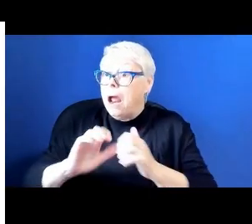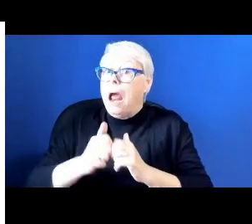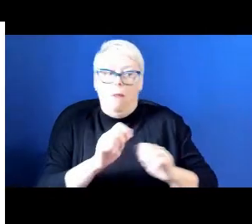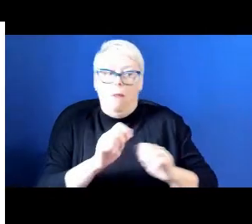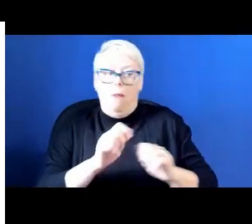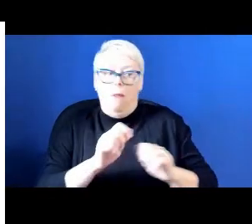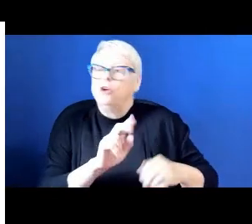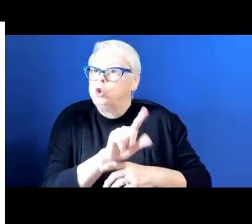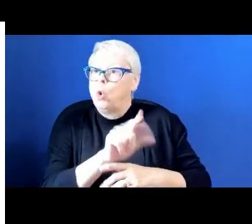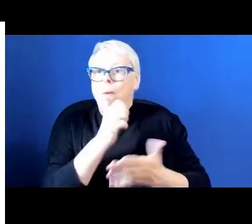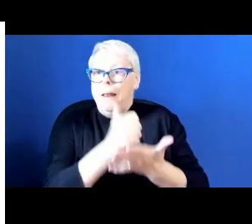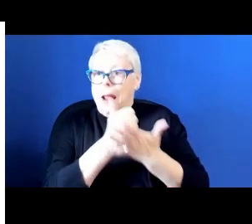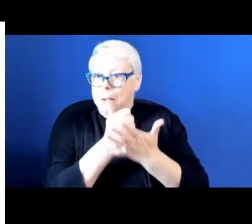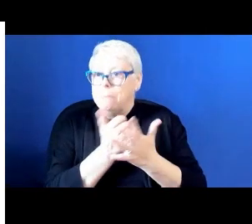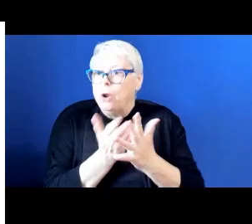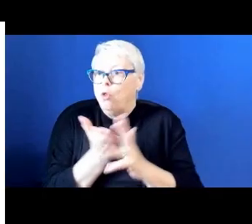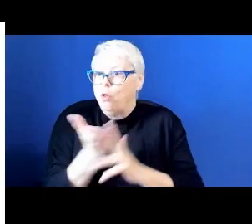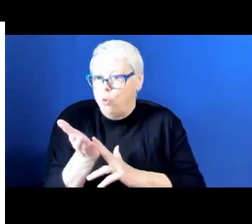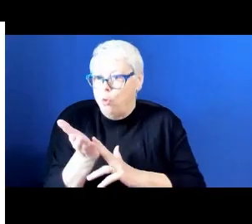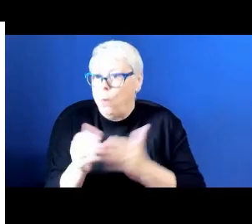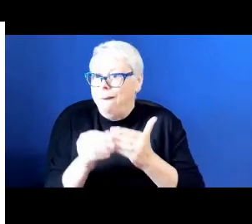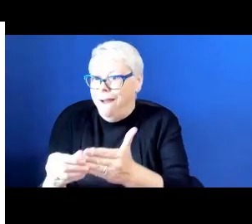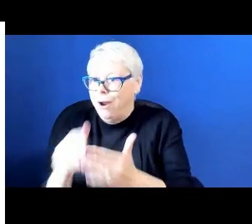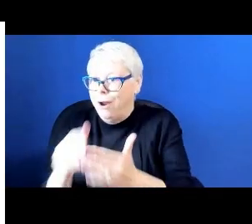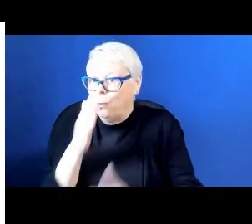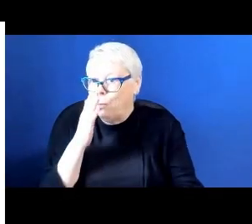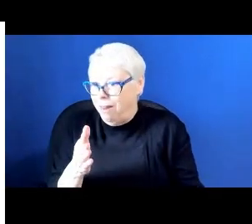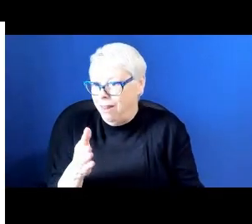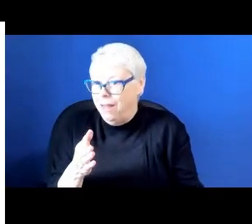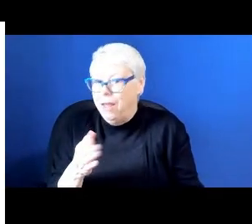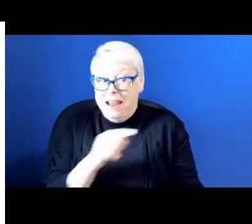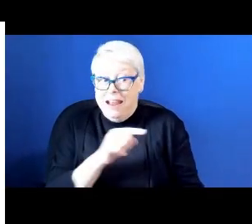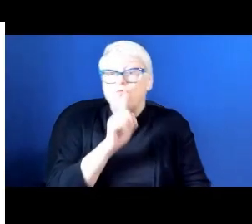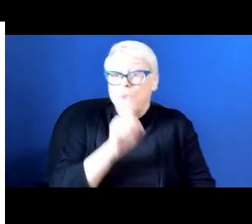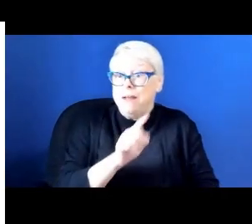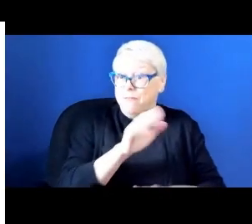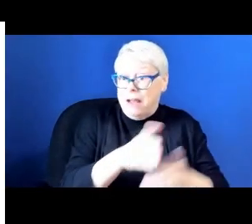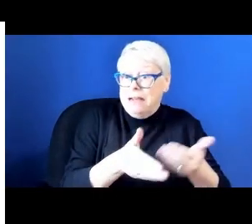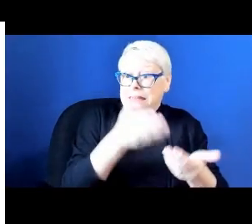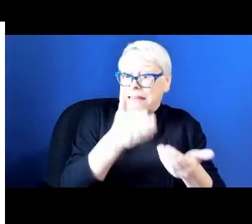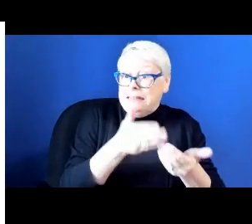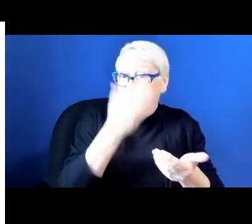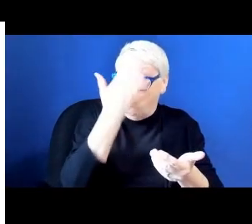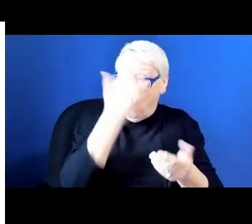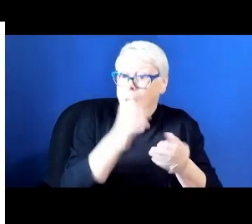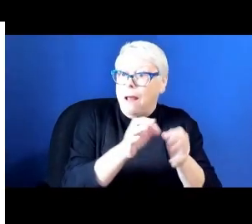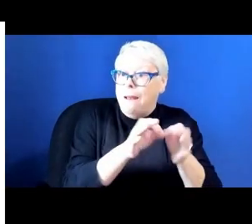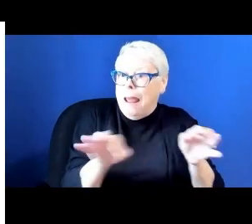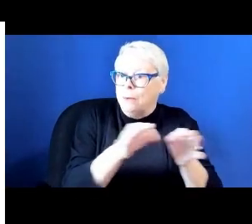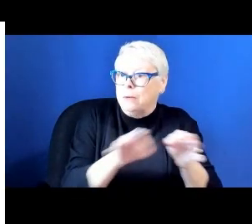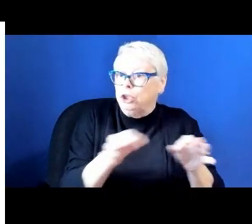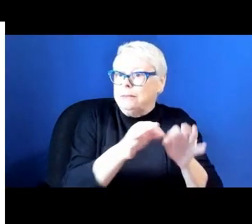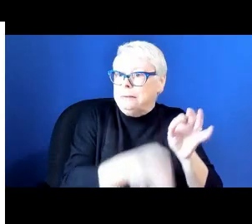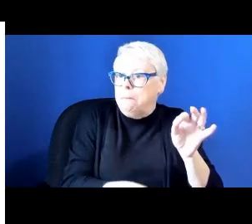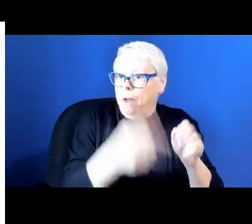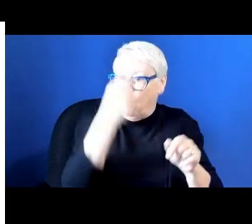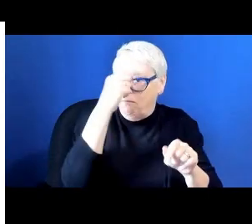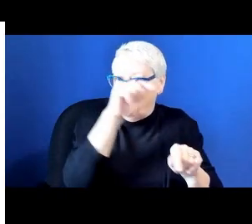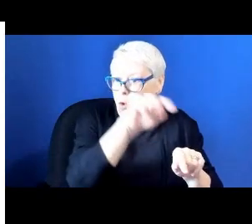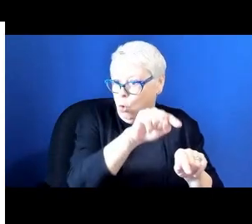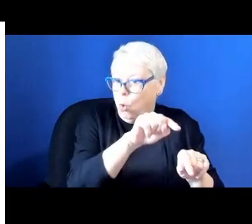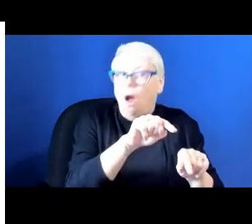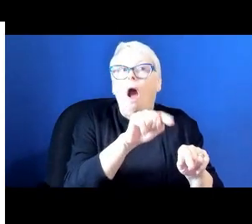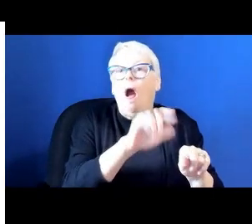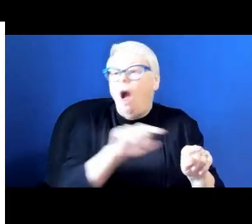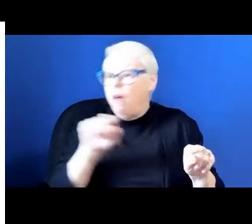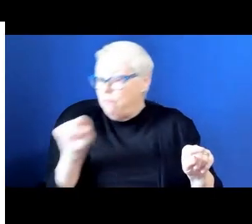navigatable tool that guides you through the process with the plain language guidance, and very helpful in your